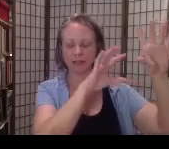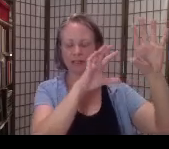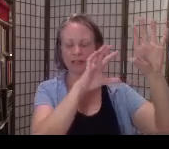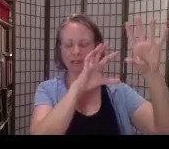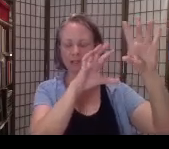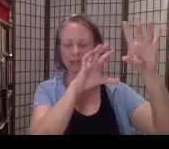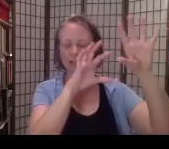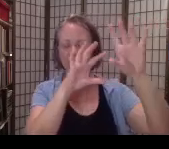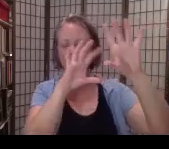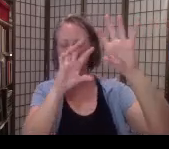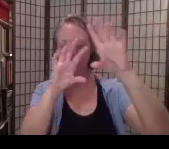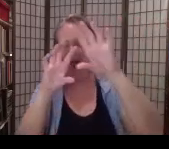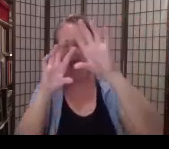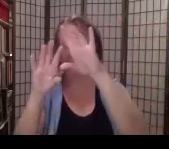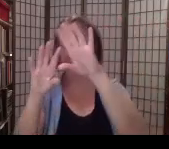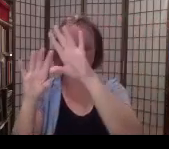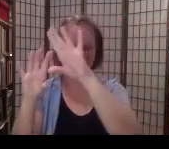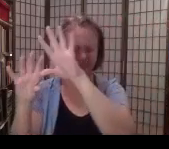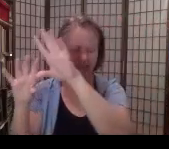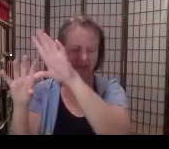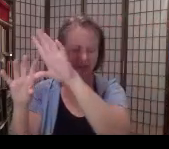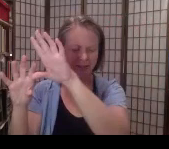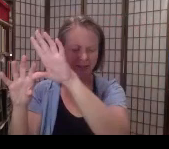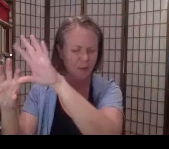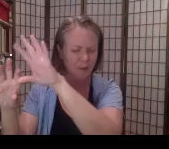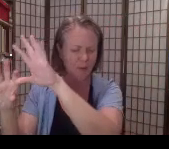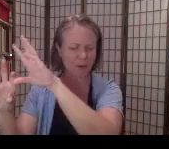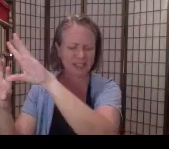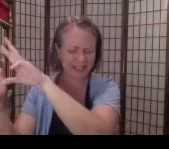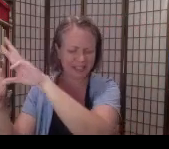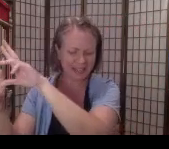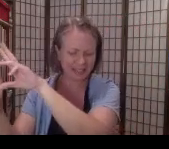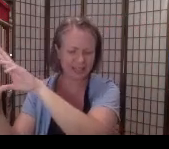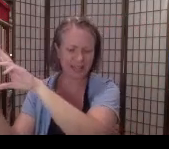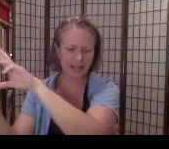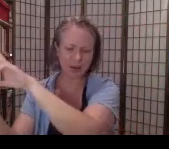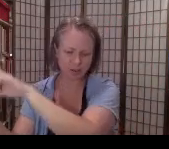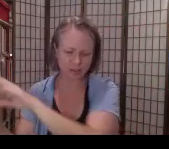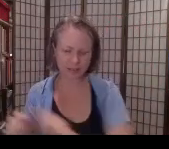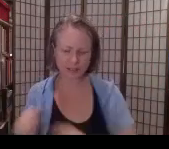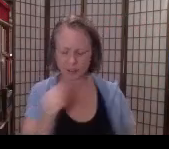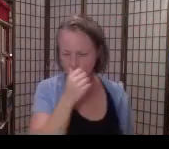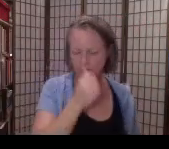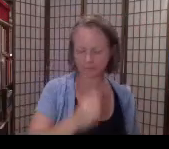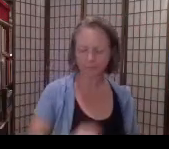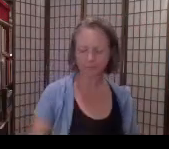here. And as time has gone on, it's gotten a little bit more dissonant and harder to listen